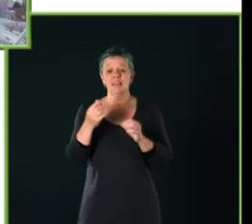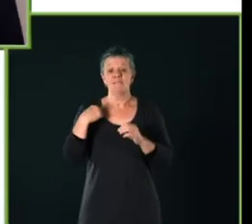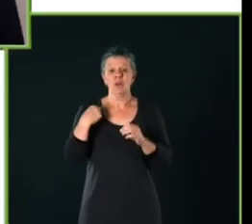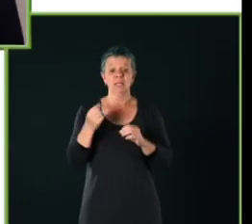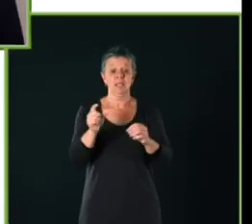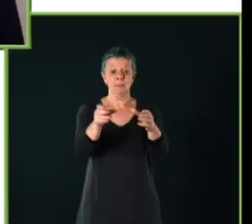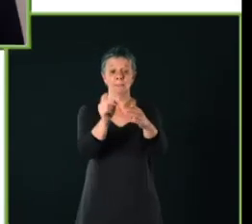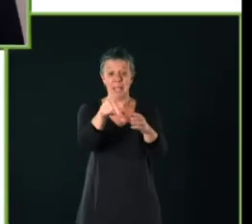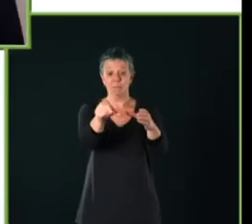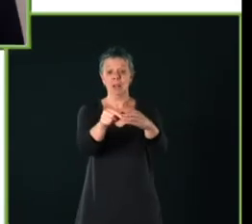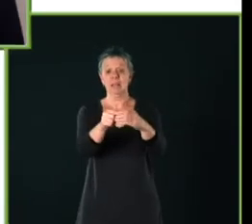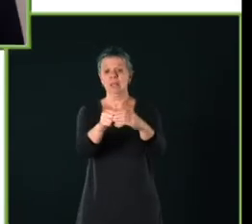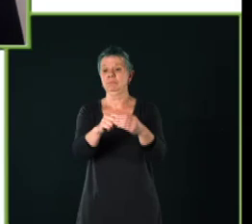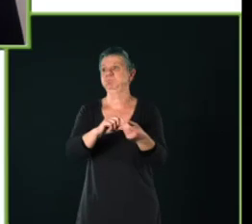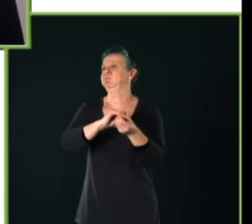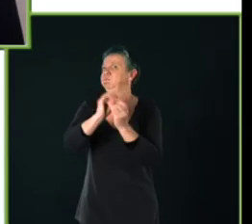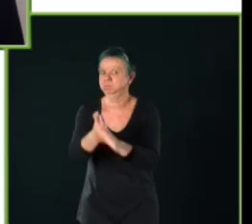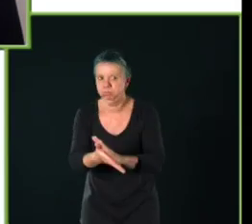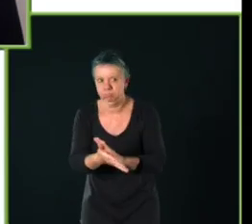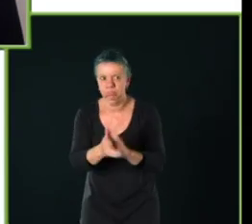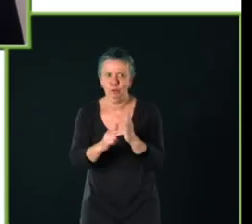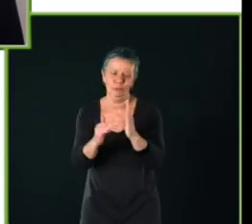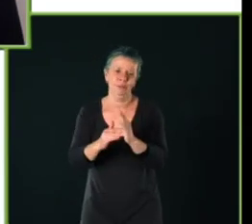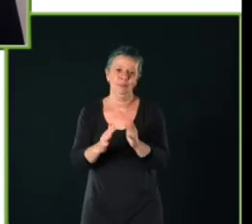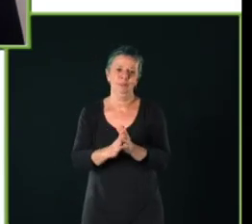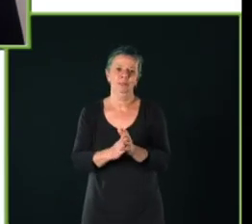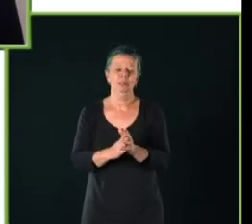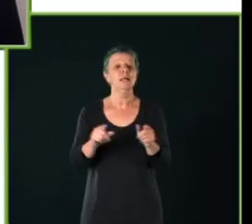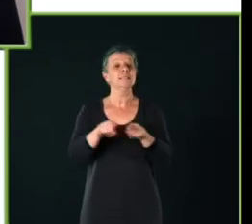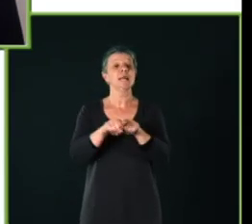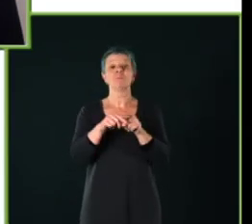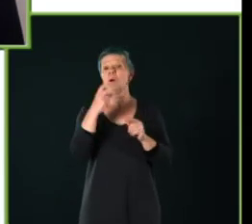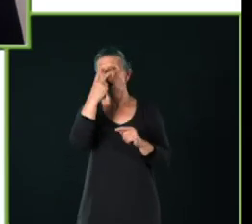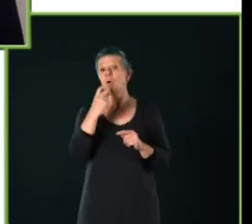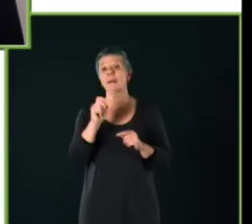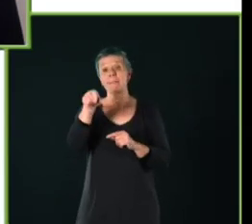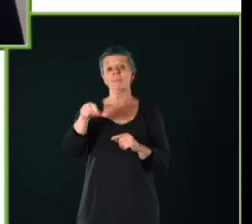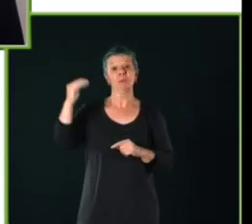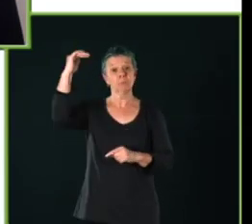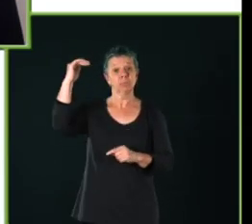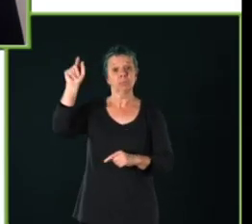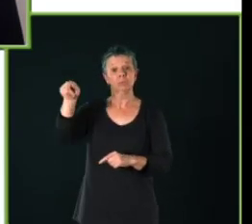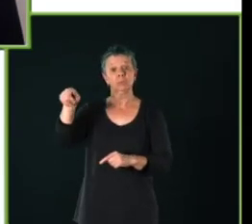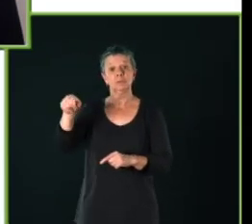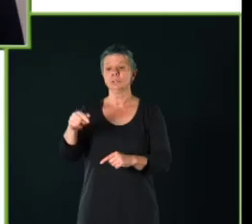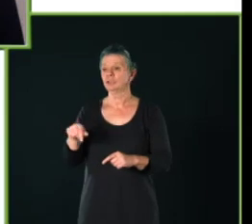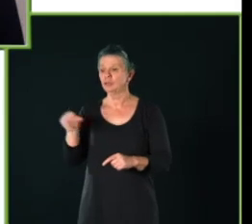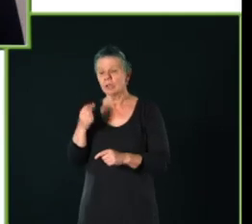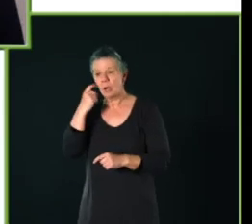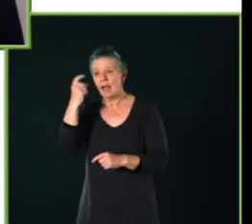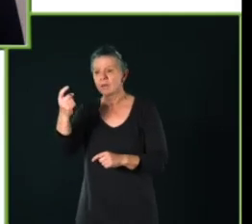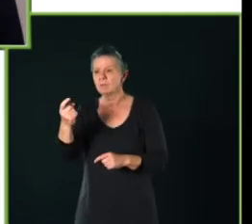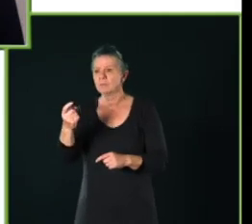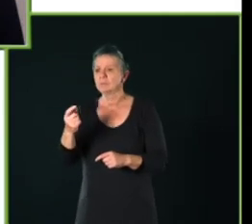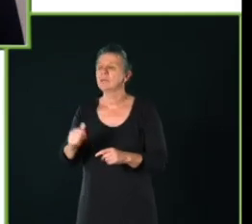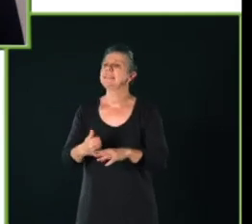volunteers. When we get to the older people, they have to be also treated for. They must have parks and walks. They